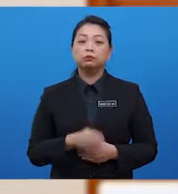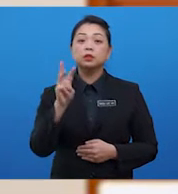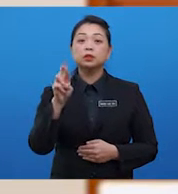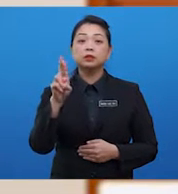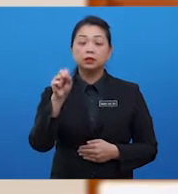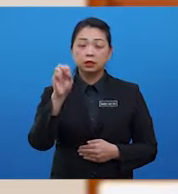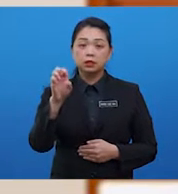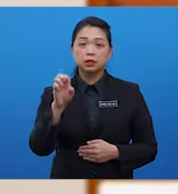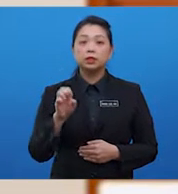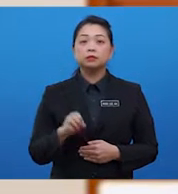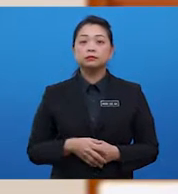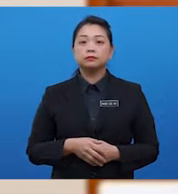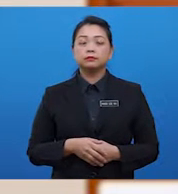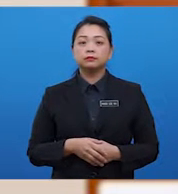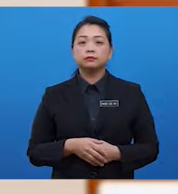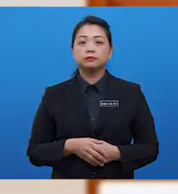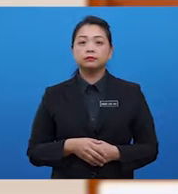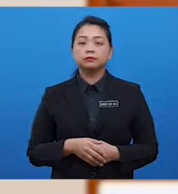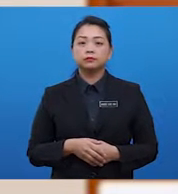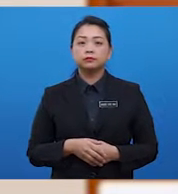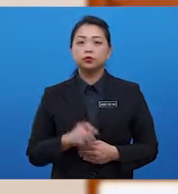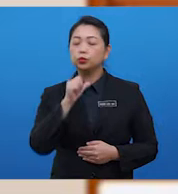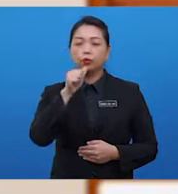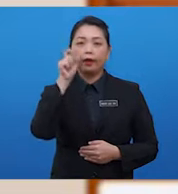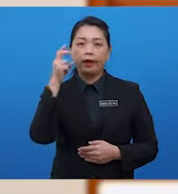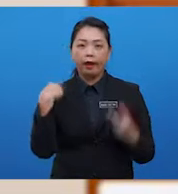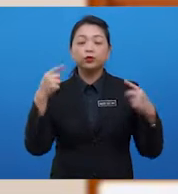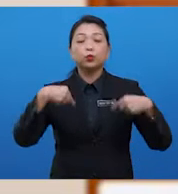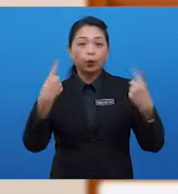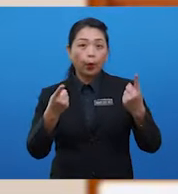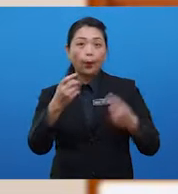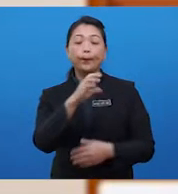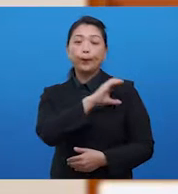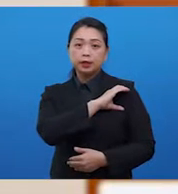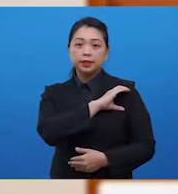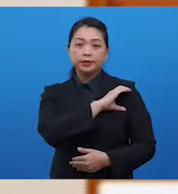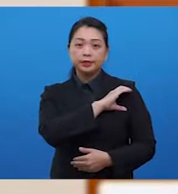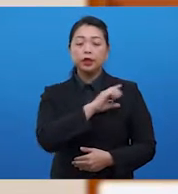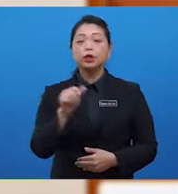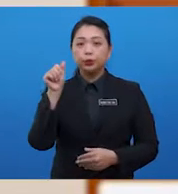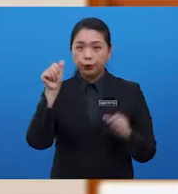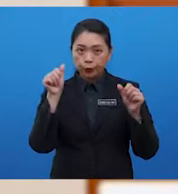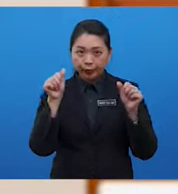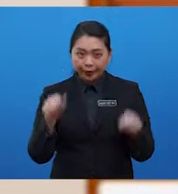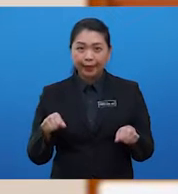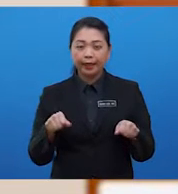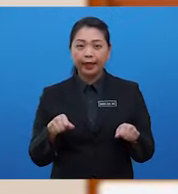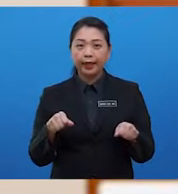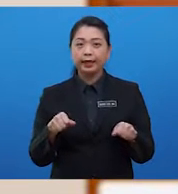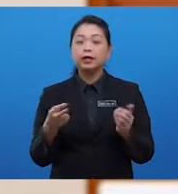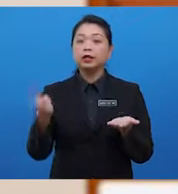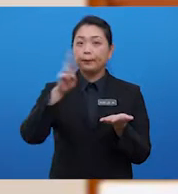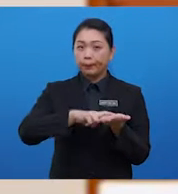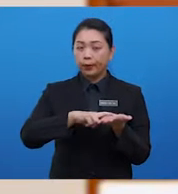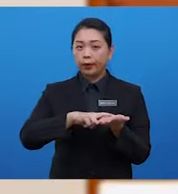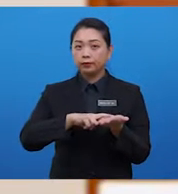the police station to file a report about cyberbullying. You can simply report